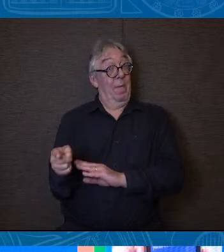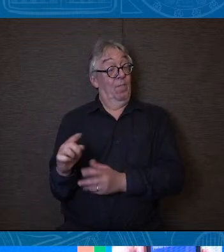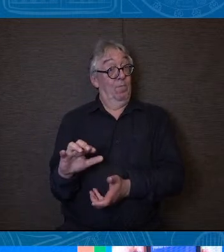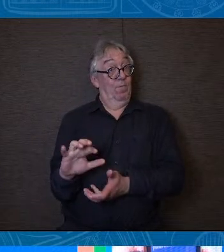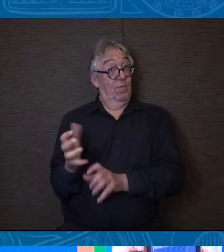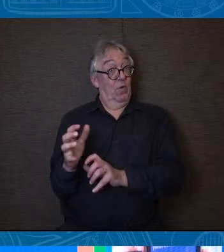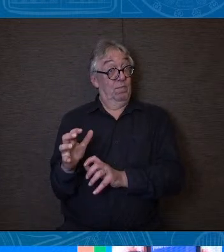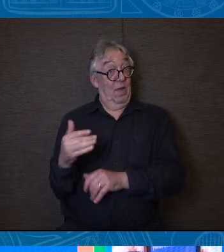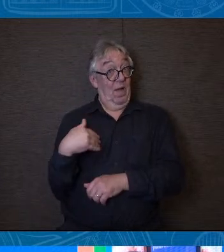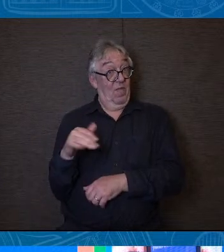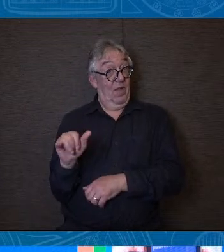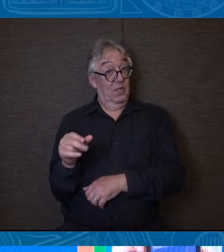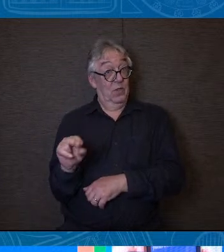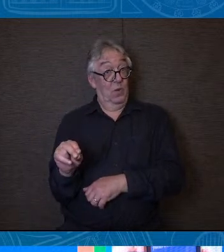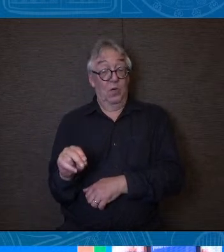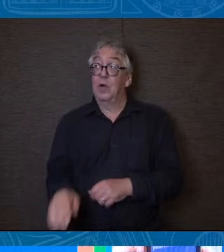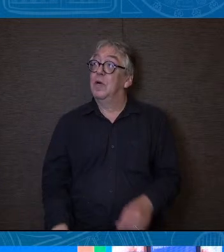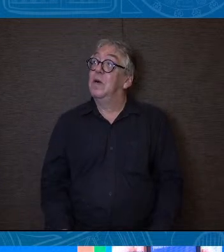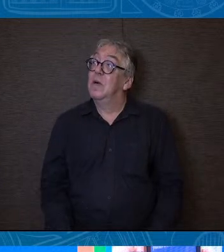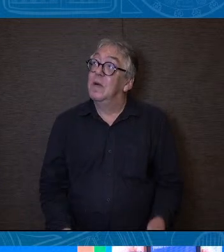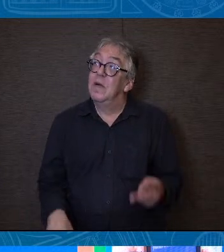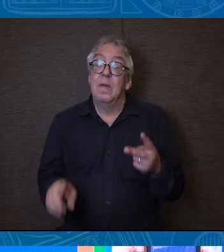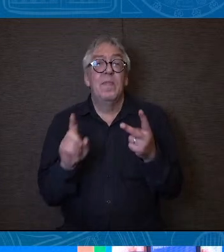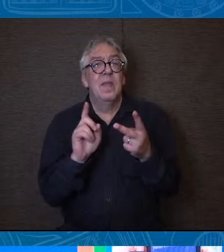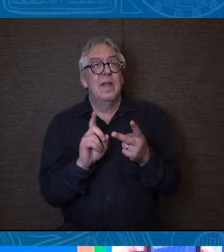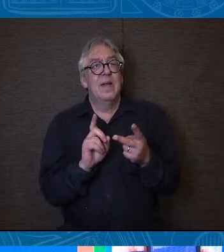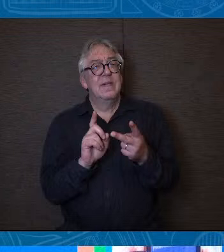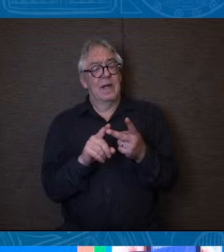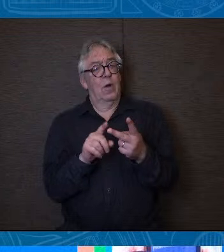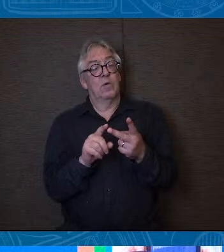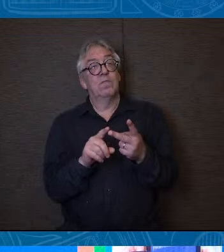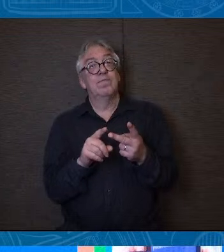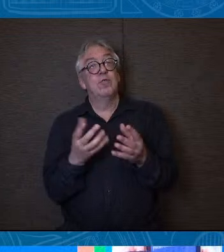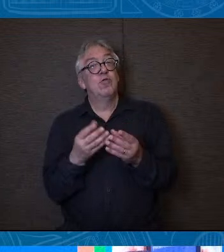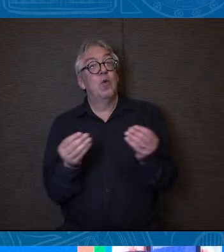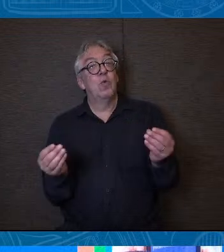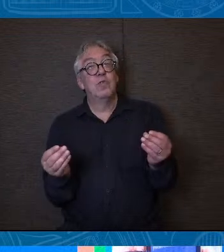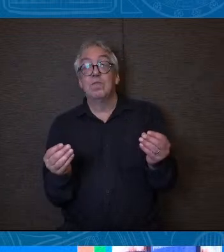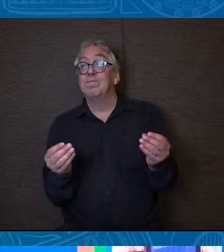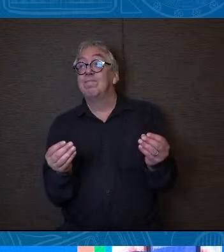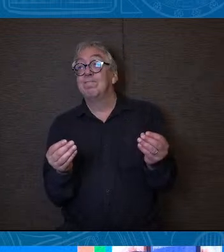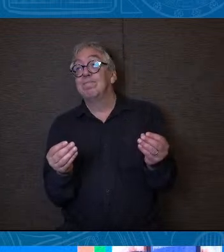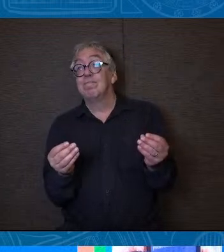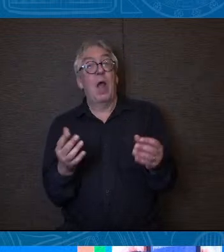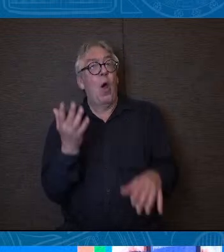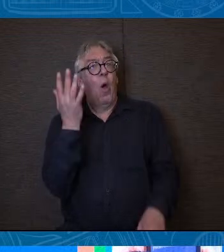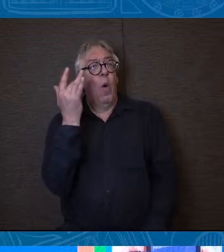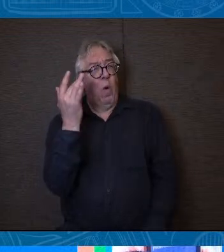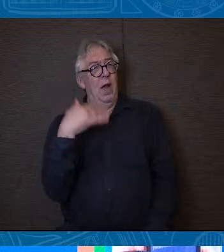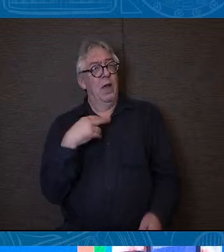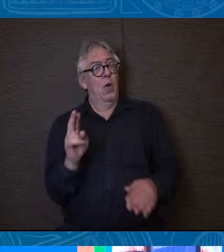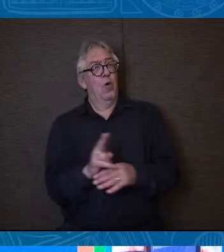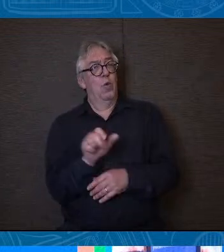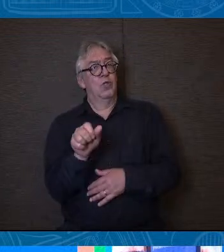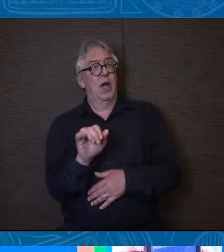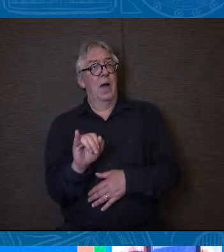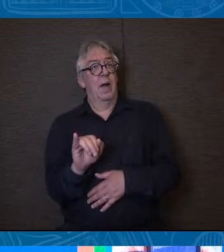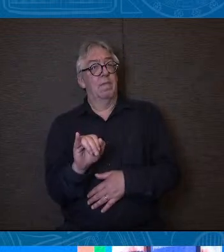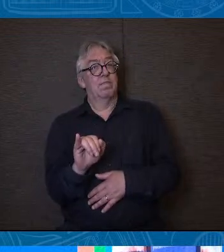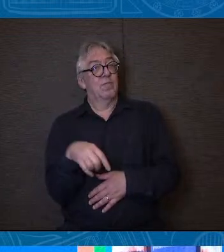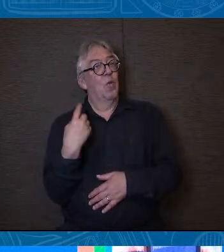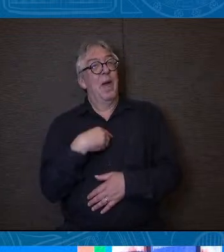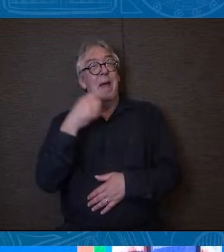Now, coming to the second solution, why we do all this because we intend to use the cell